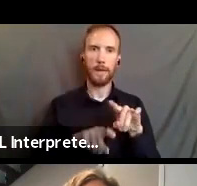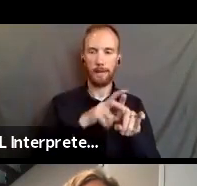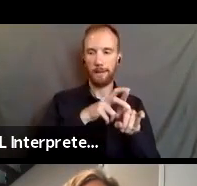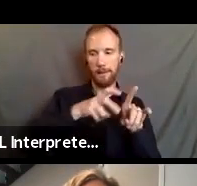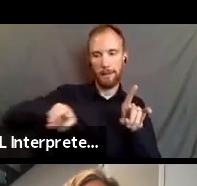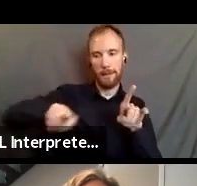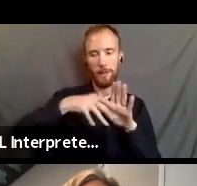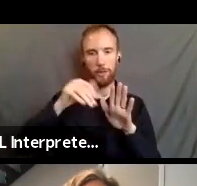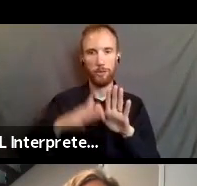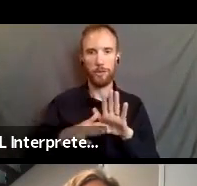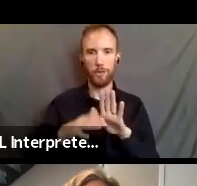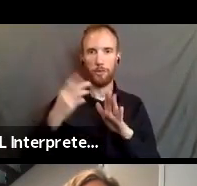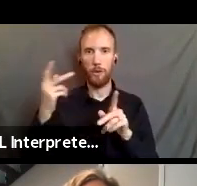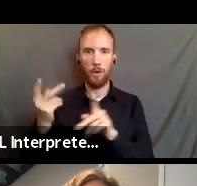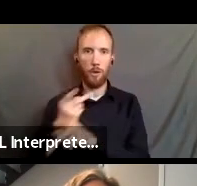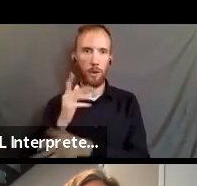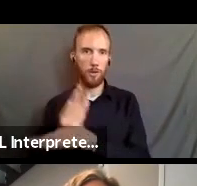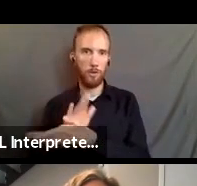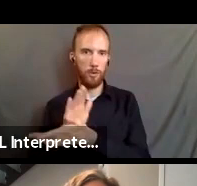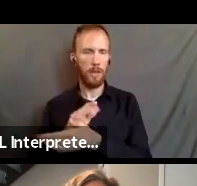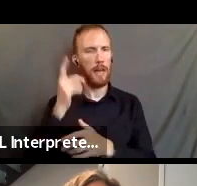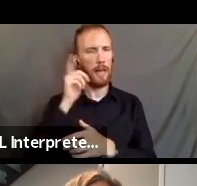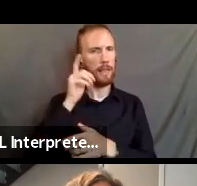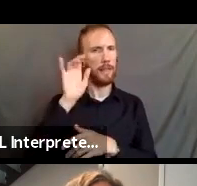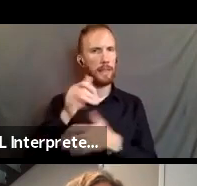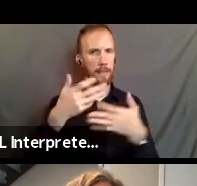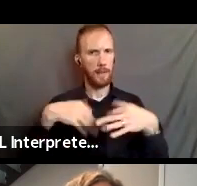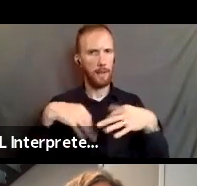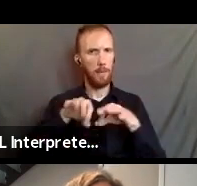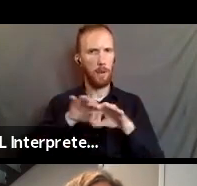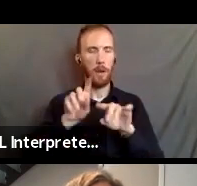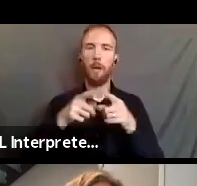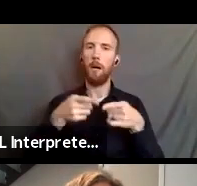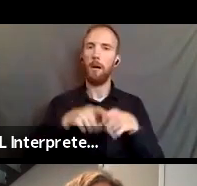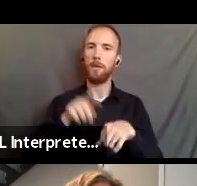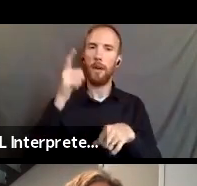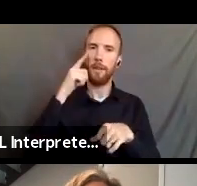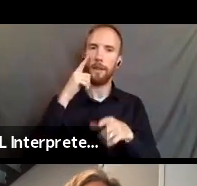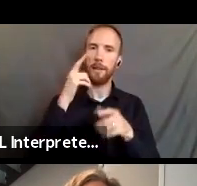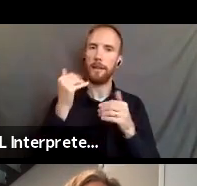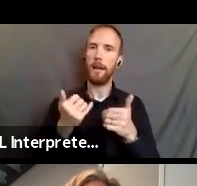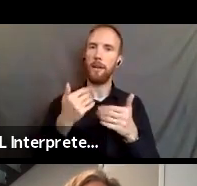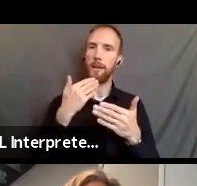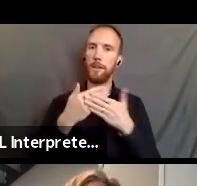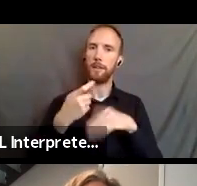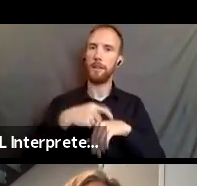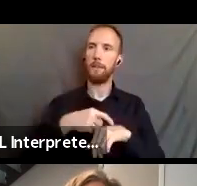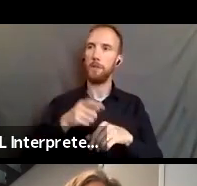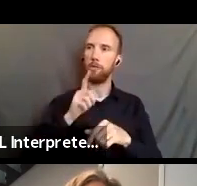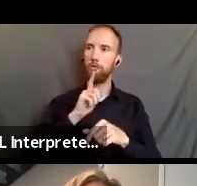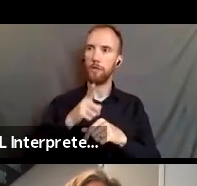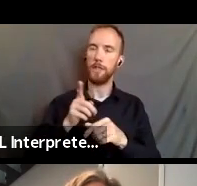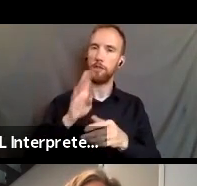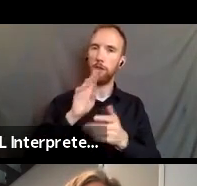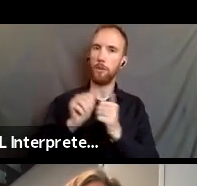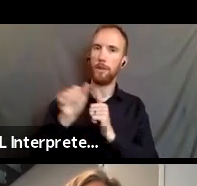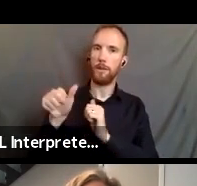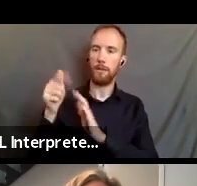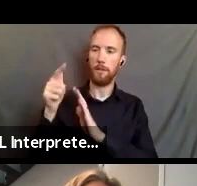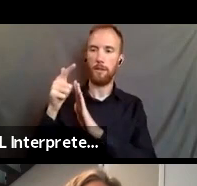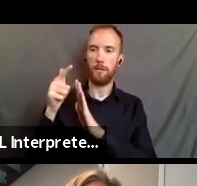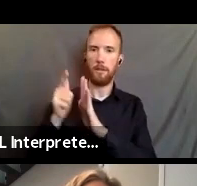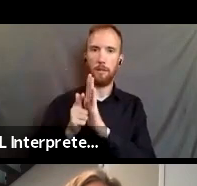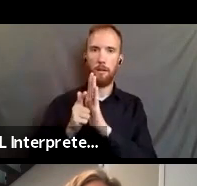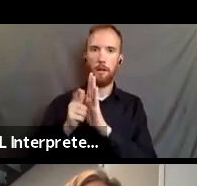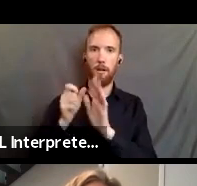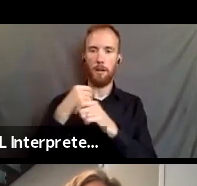action i think that's important but i think it's also perhaps time to talk with our legislators about some of the unintended consequences of what tools